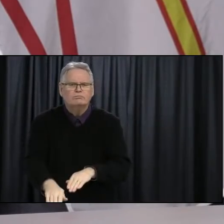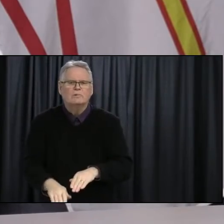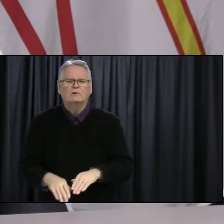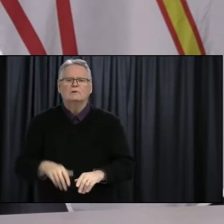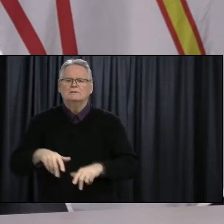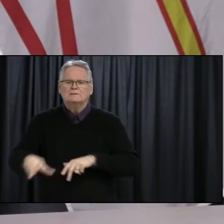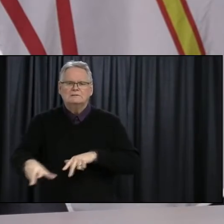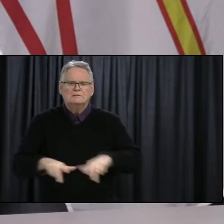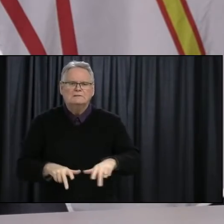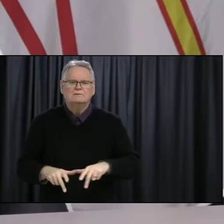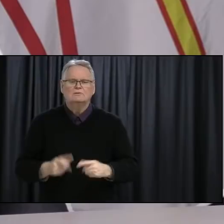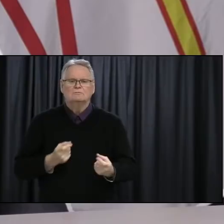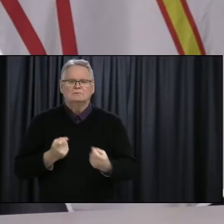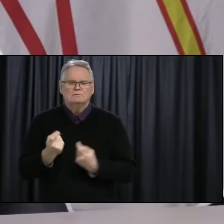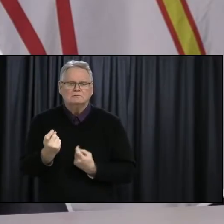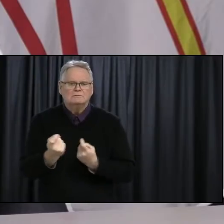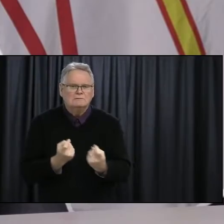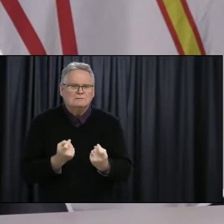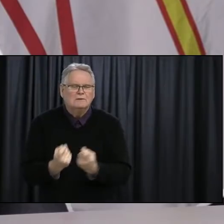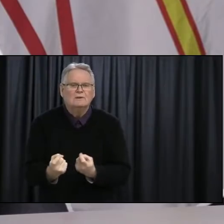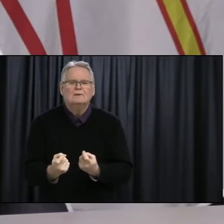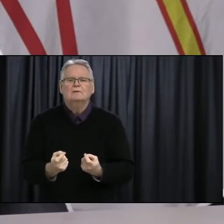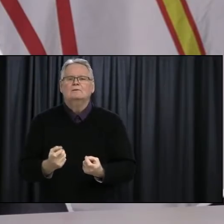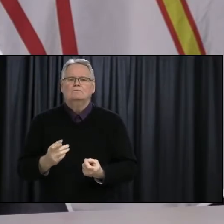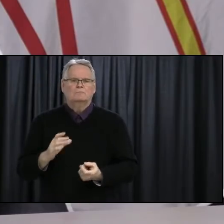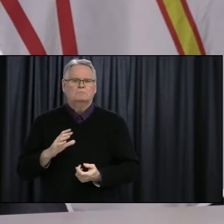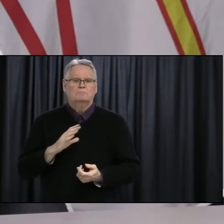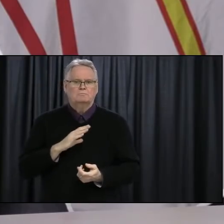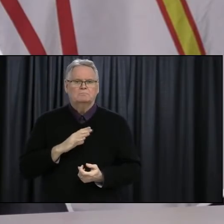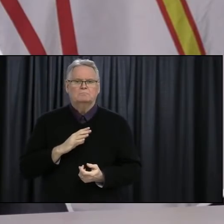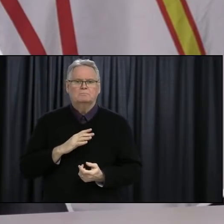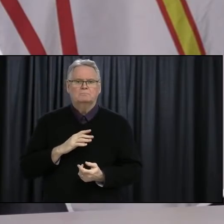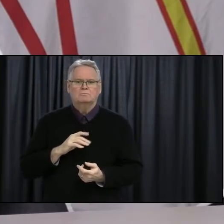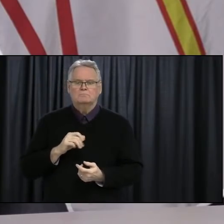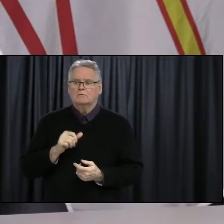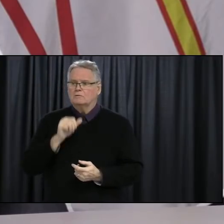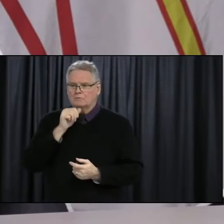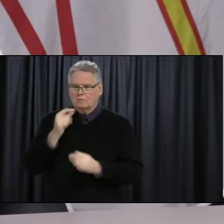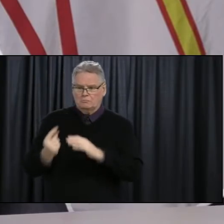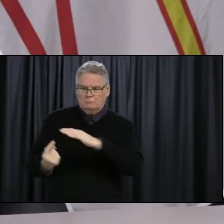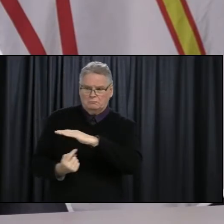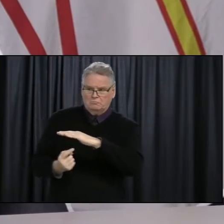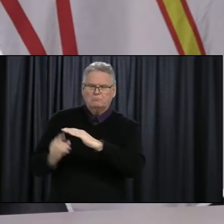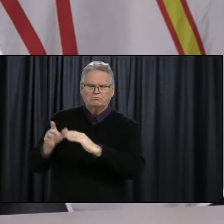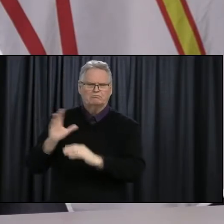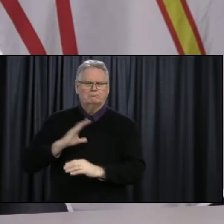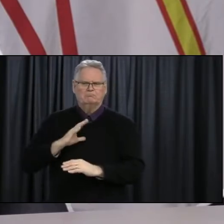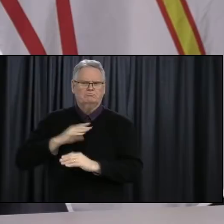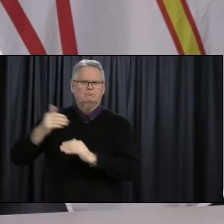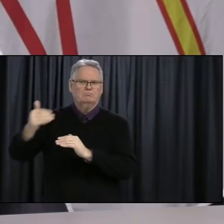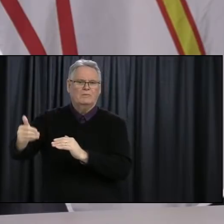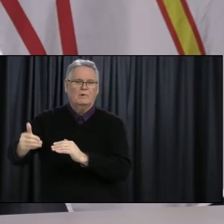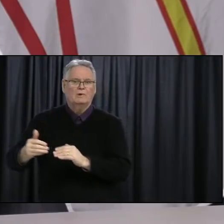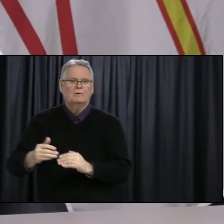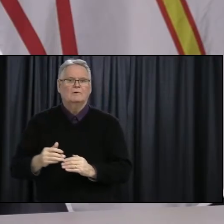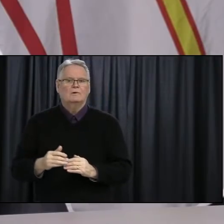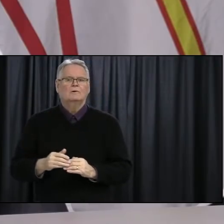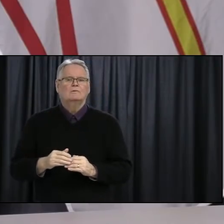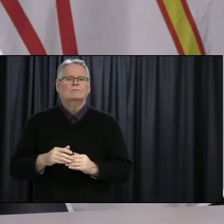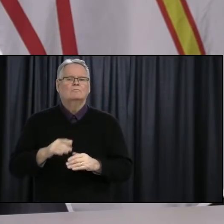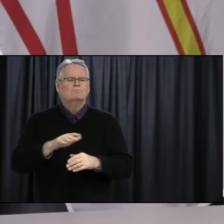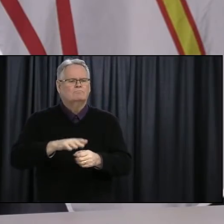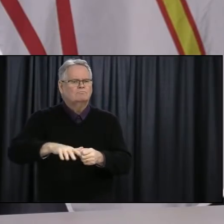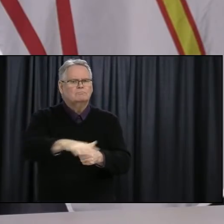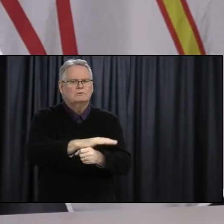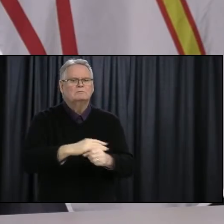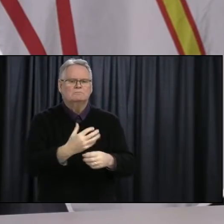to self-isolate in any way. Outdoor playgrounds will remain open. Retail stores, including those in shopping malls, can